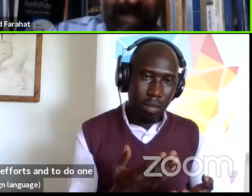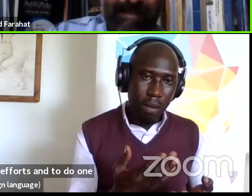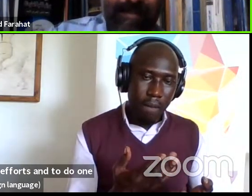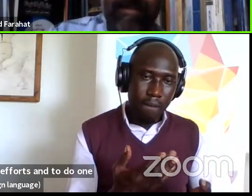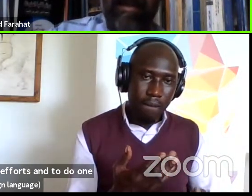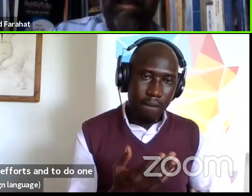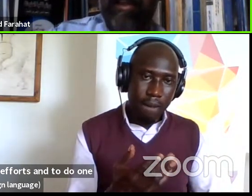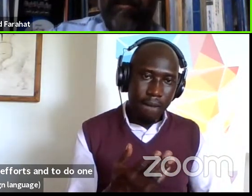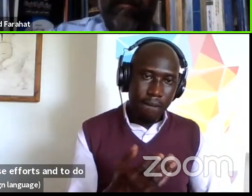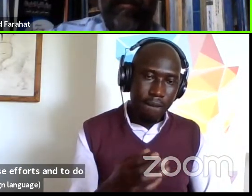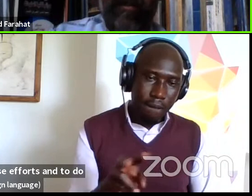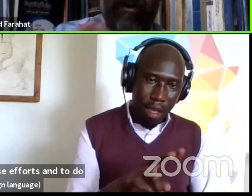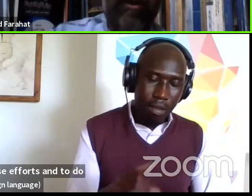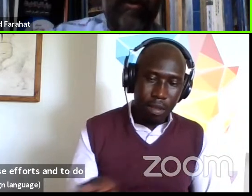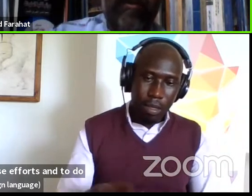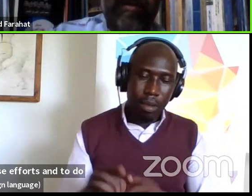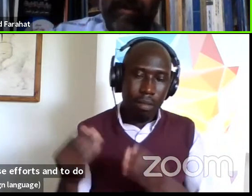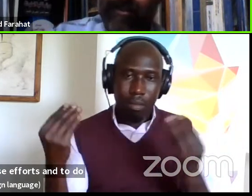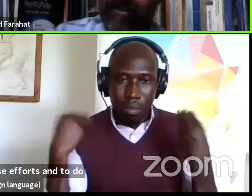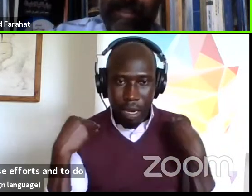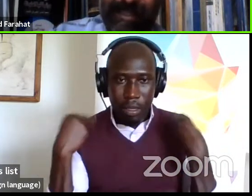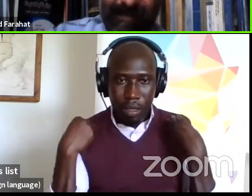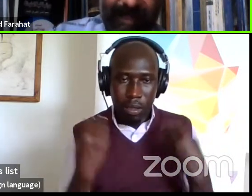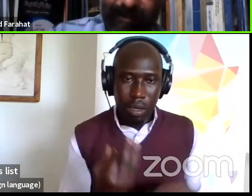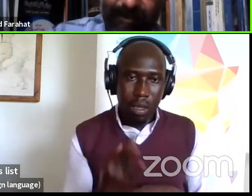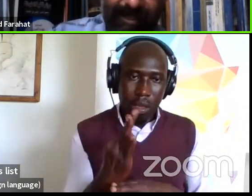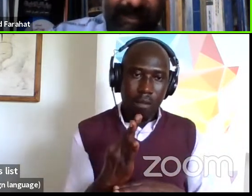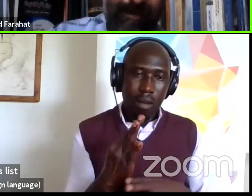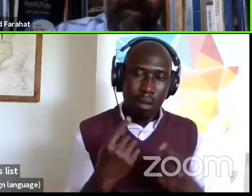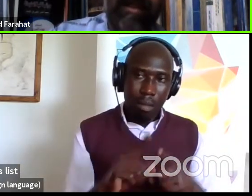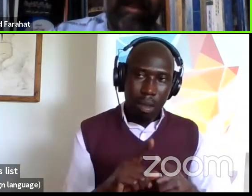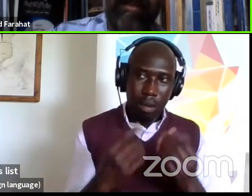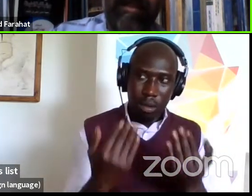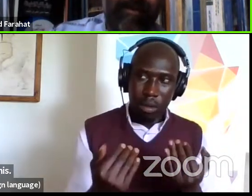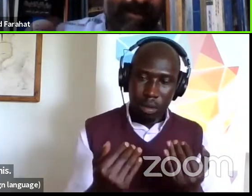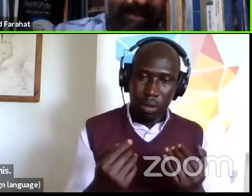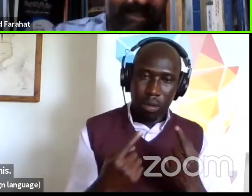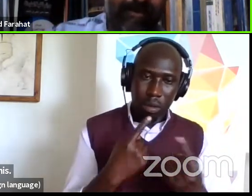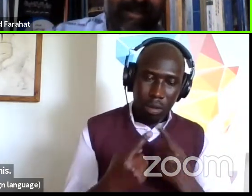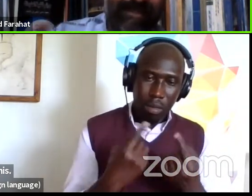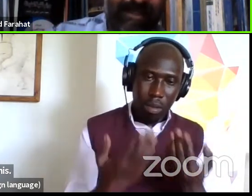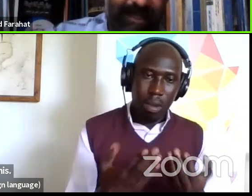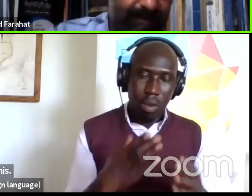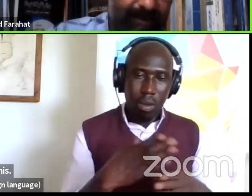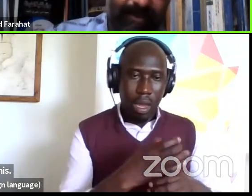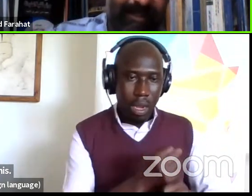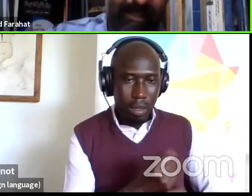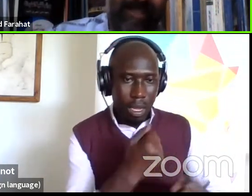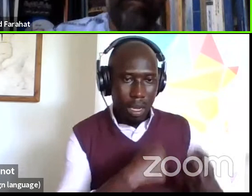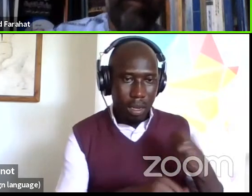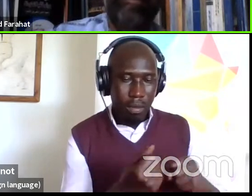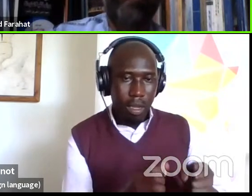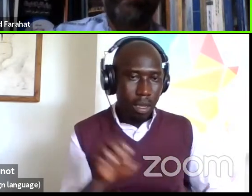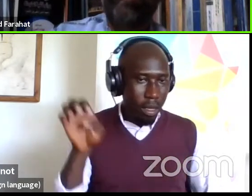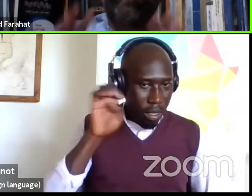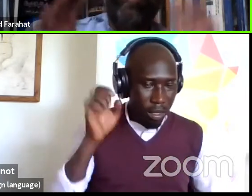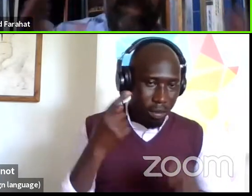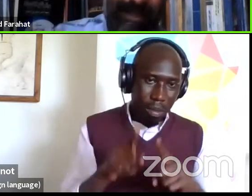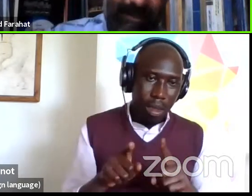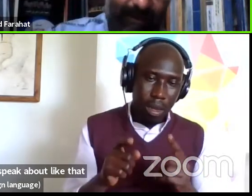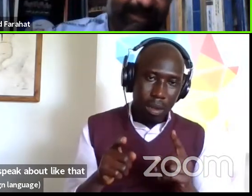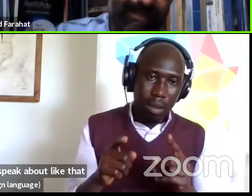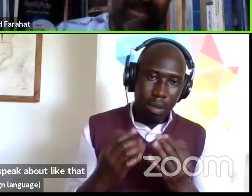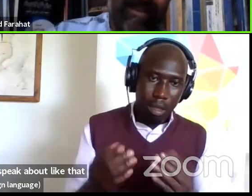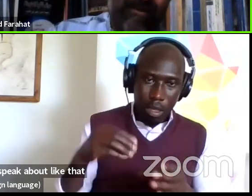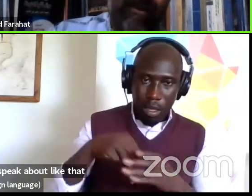this practice. If all of, not in Egypt, and not speak about like the organization or activities in Egypt, not in Egypt, but the activities in